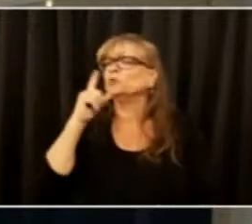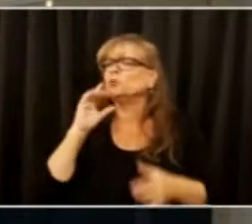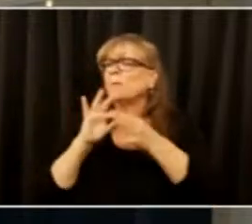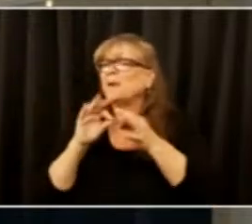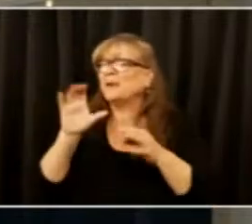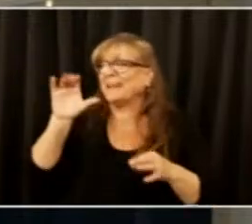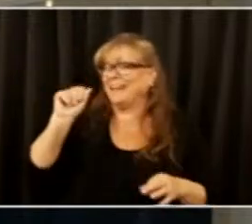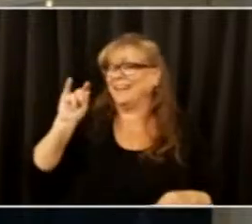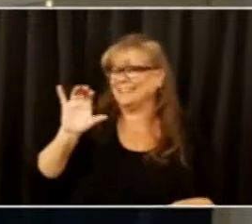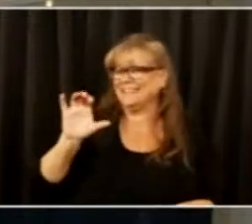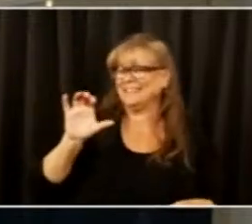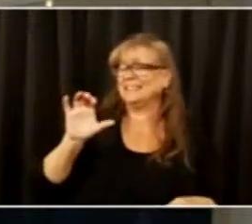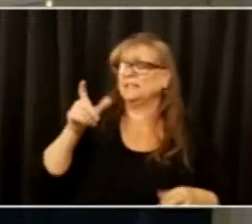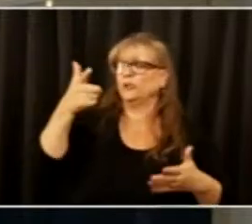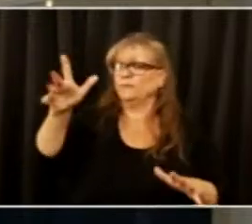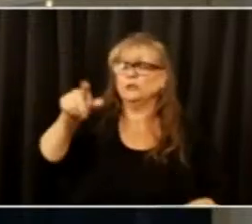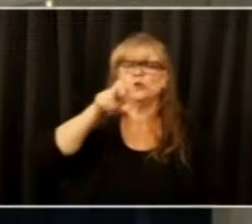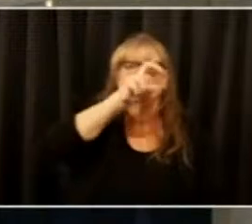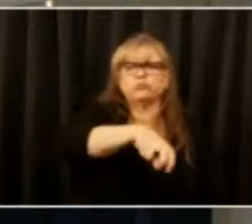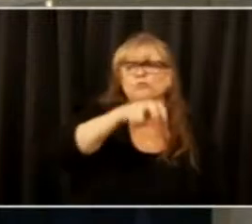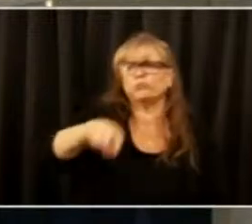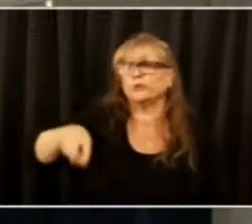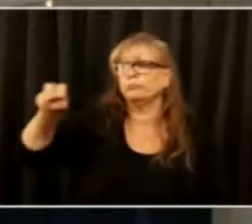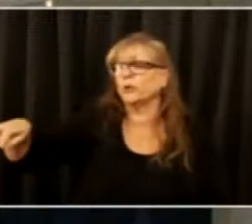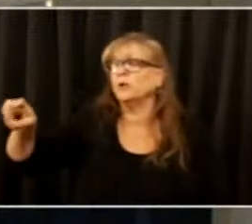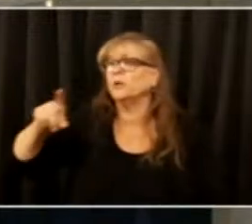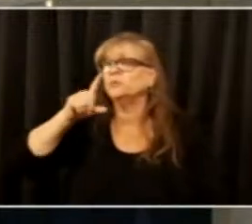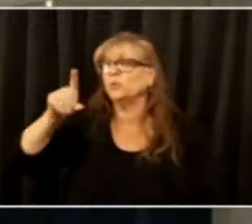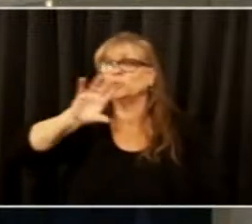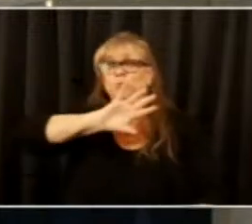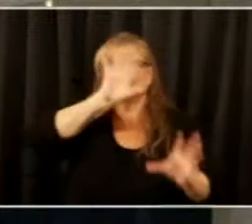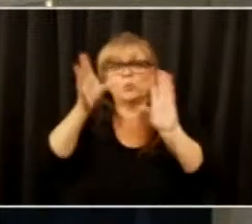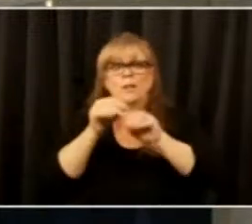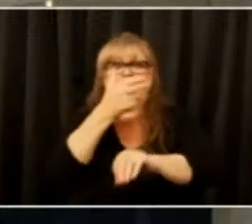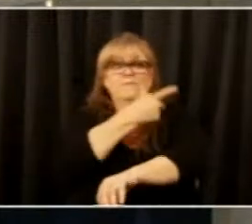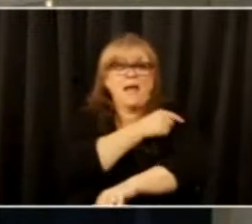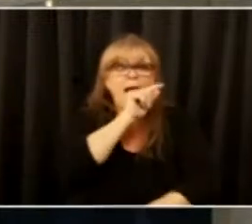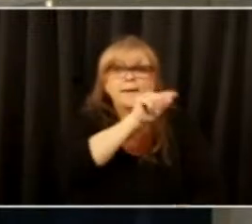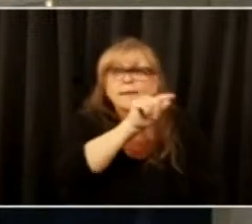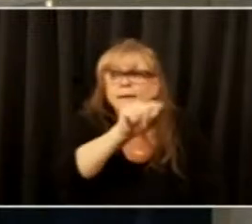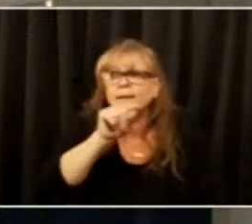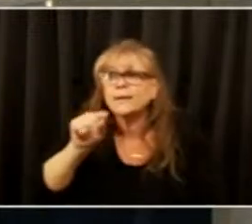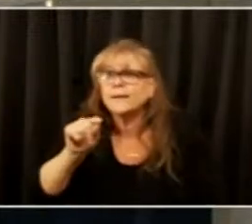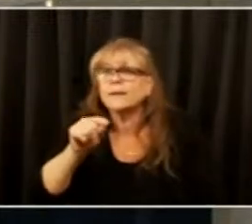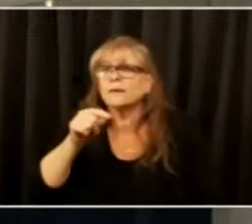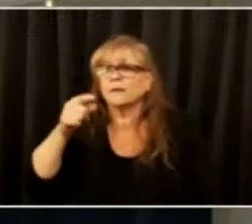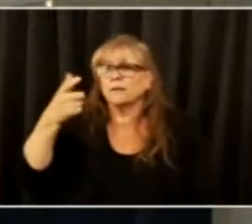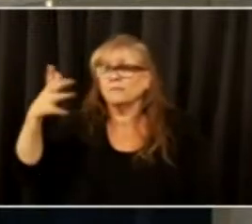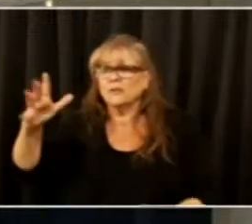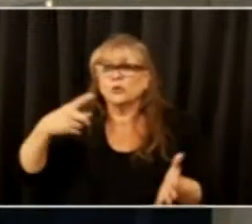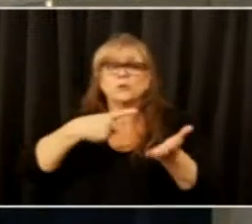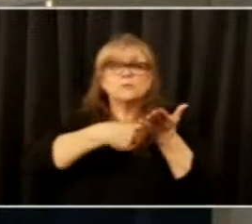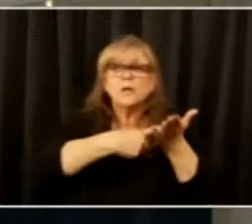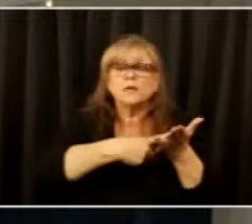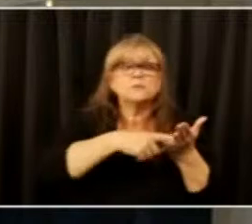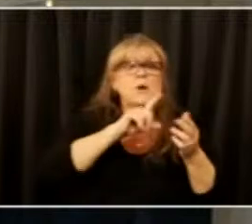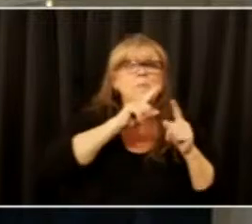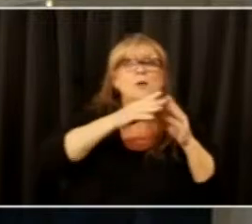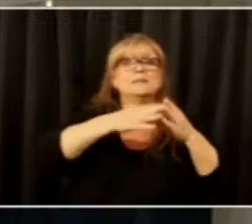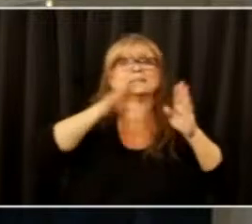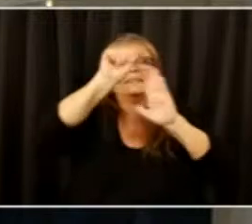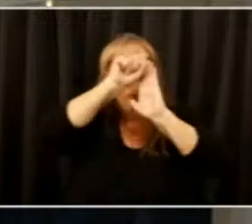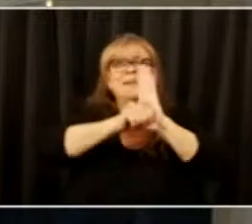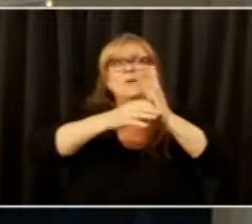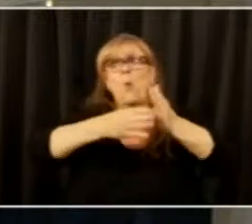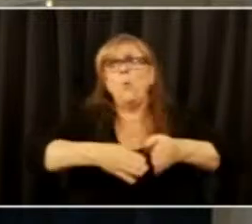the plateau overall in vaccinations, have there been discussions about any kind of statewide incentives? Ohio did a lottery, New York is